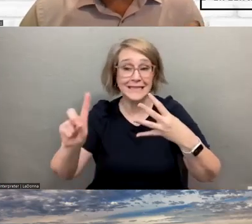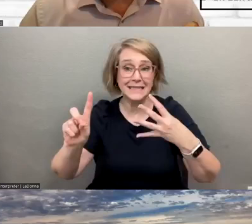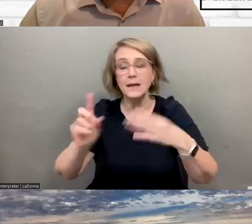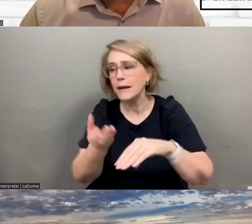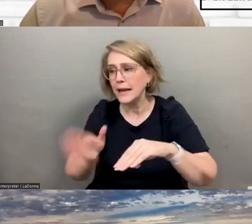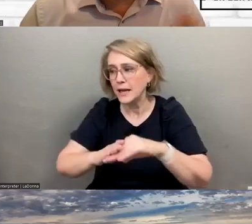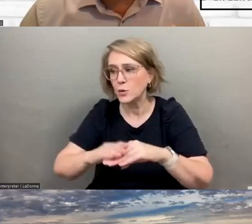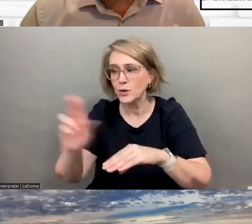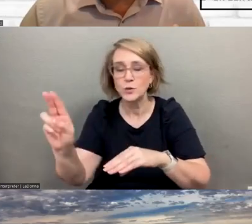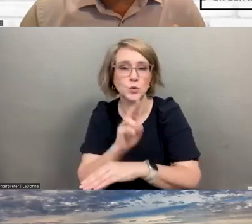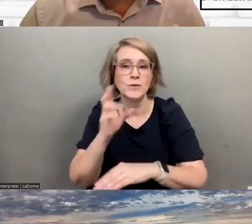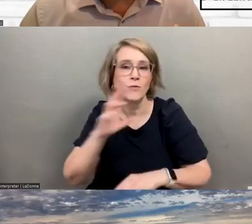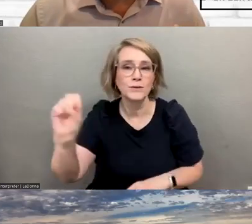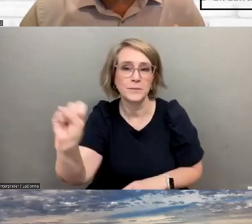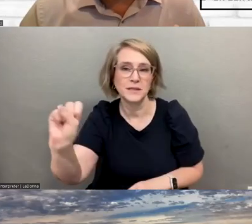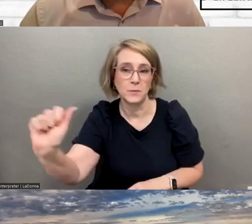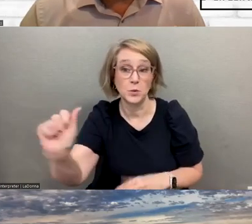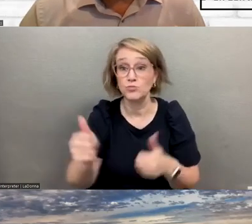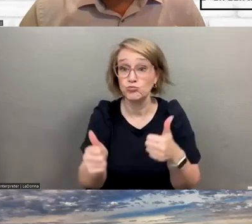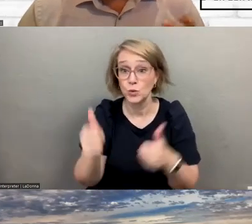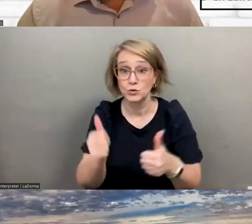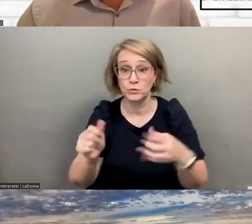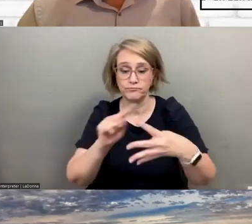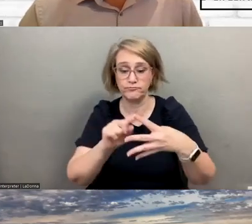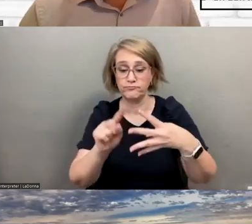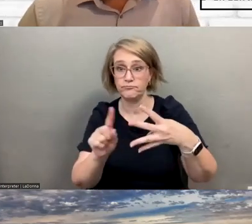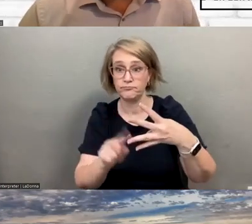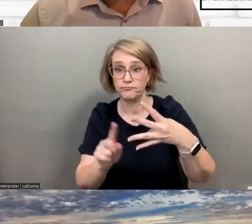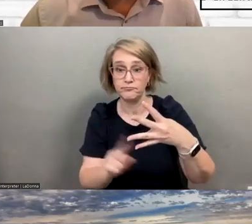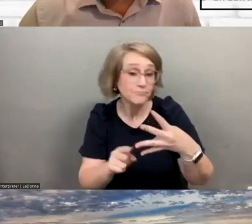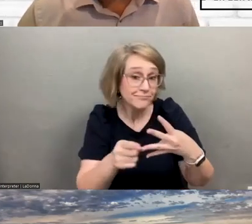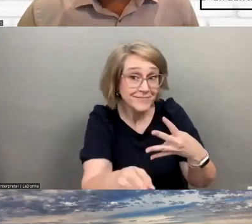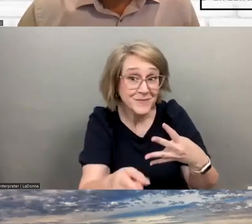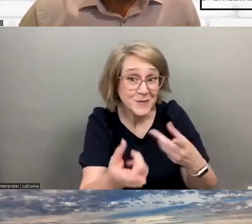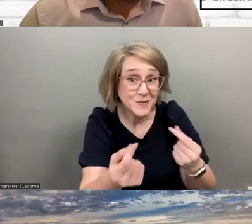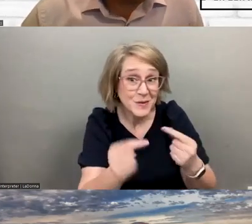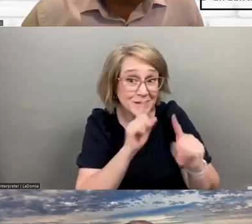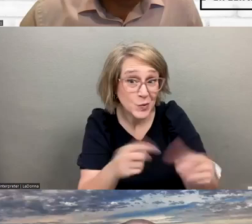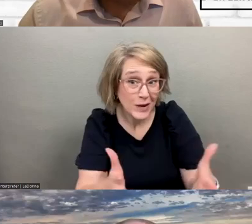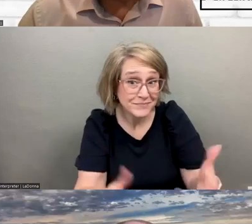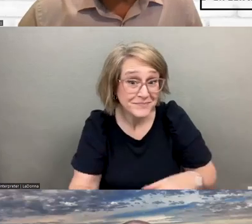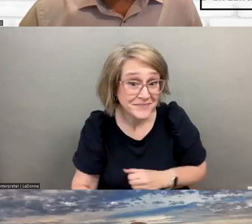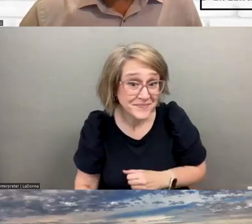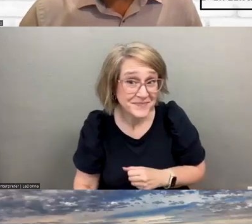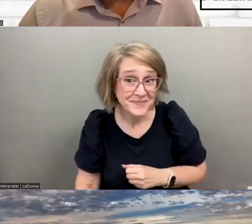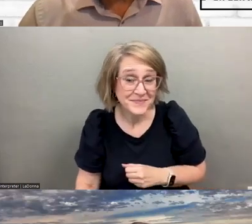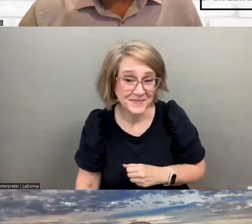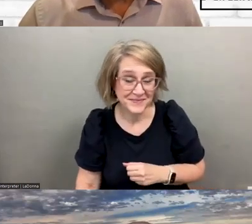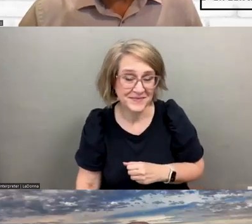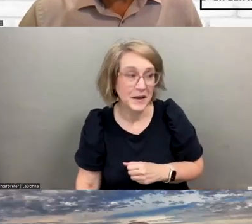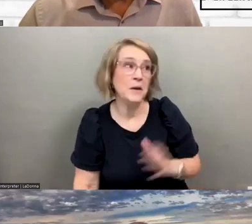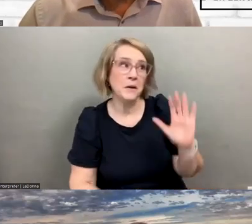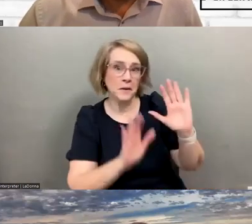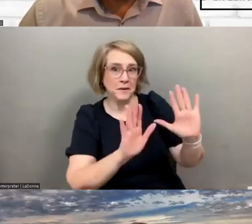screen, please place your answers in as well. So David, how would you like to approach this question? Well, the first thing I'd